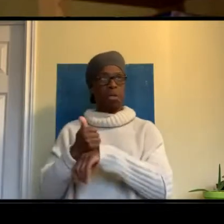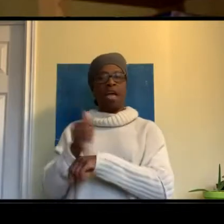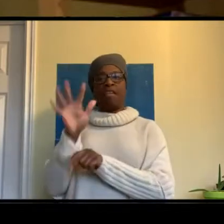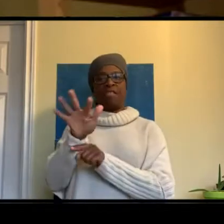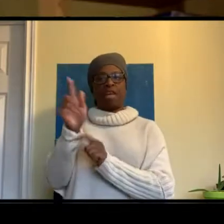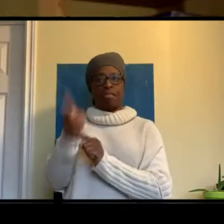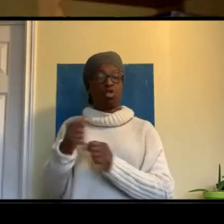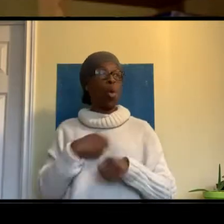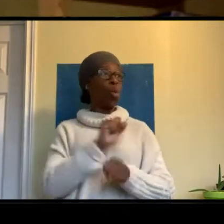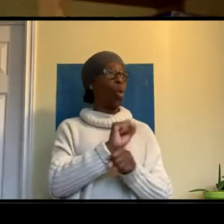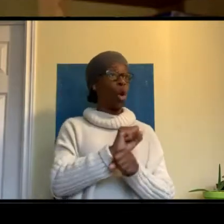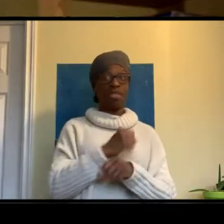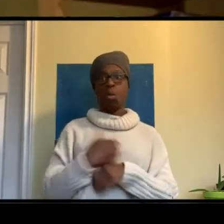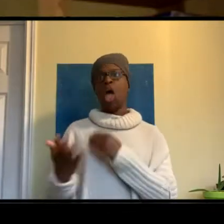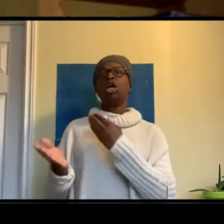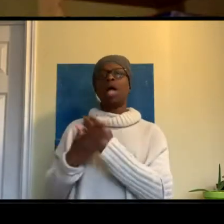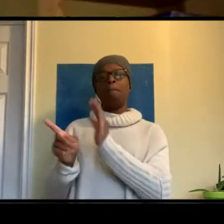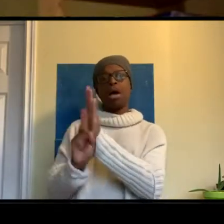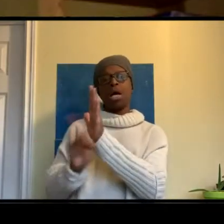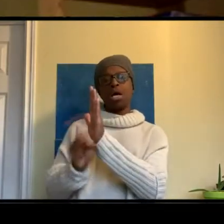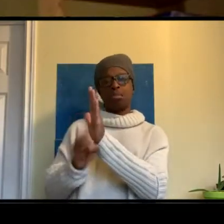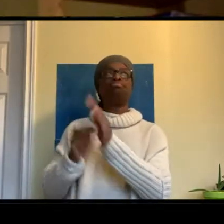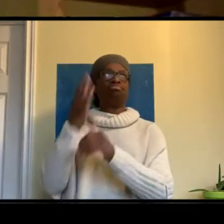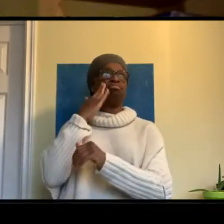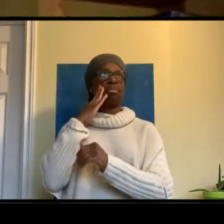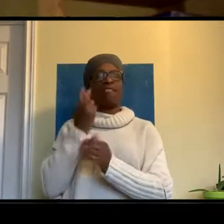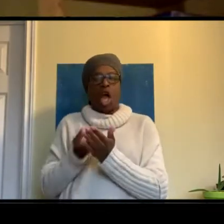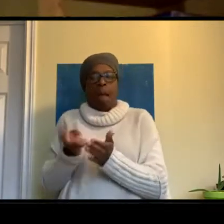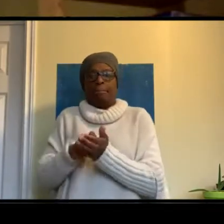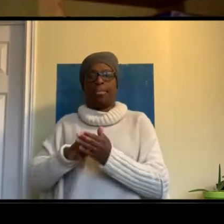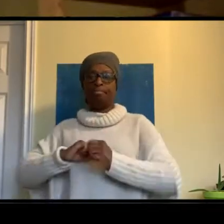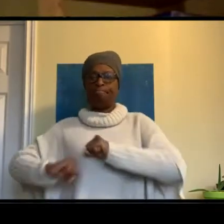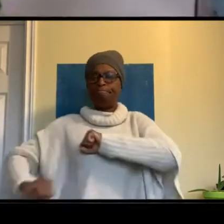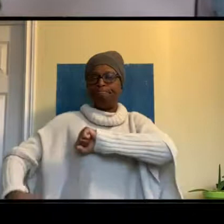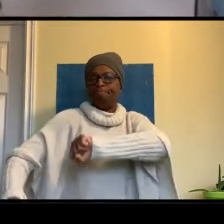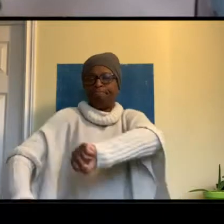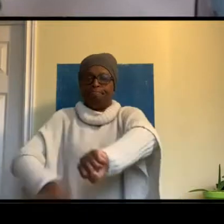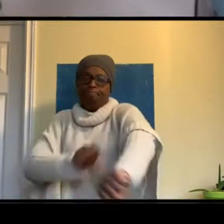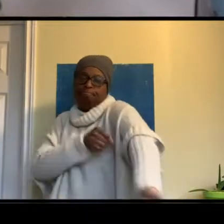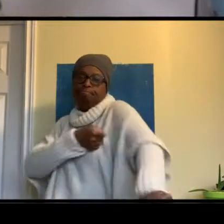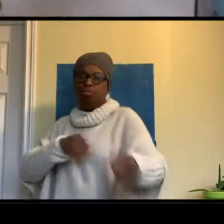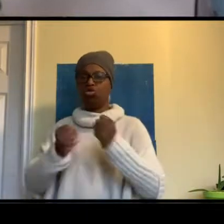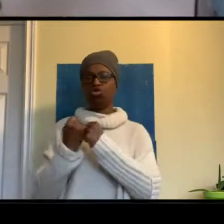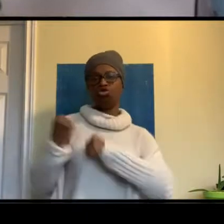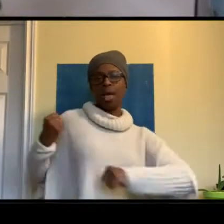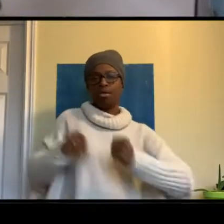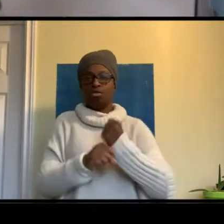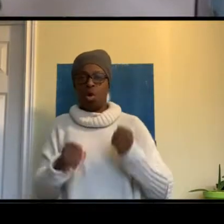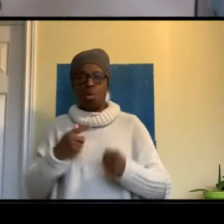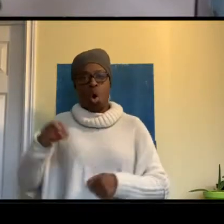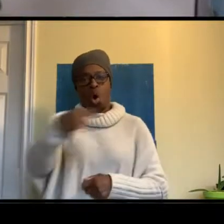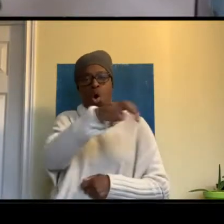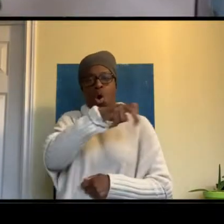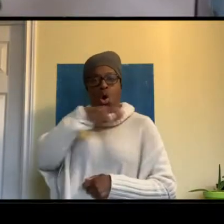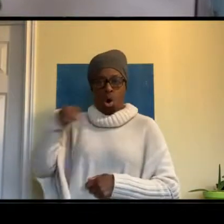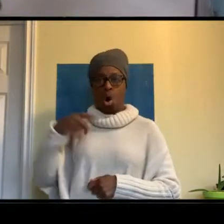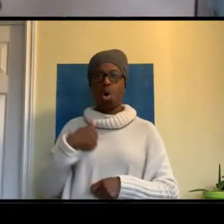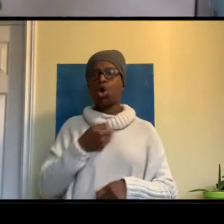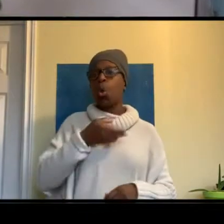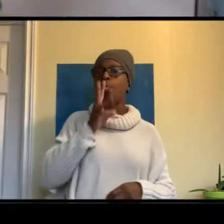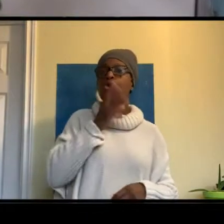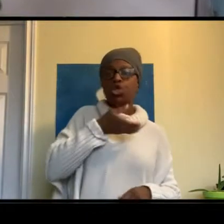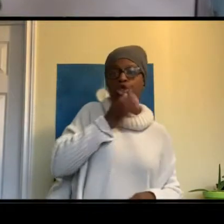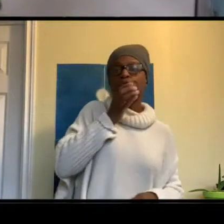Yeah. I'm guilty of scheduling breaks. Yeah, I'm guilty of that too, like falling into hyper